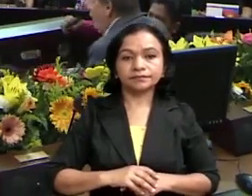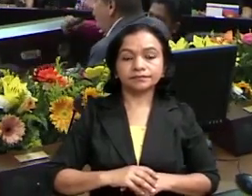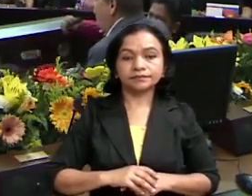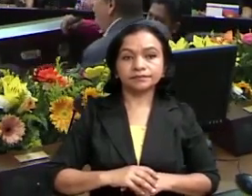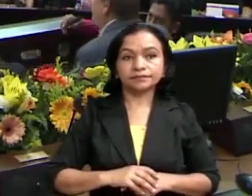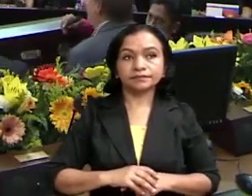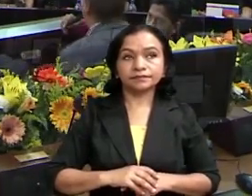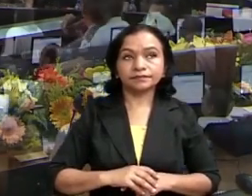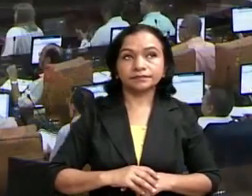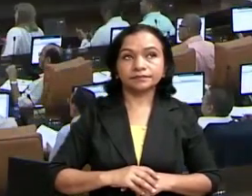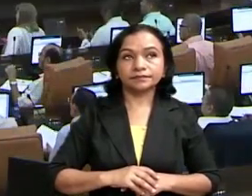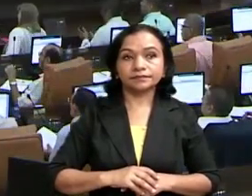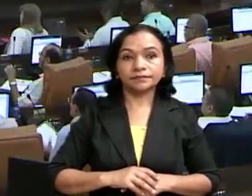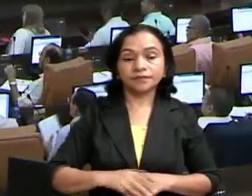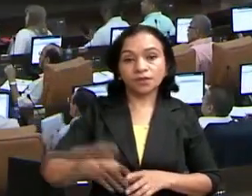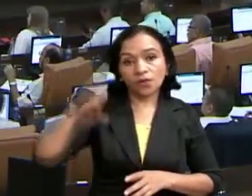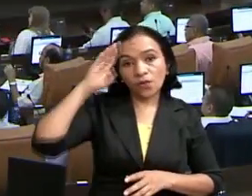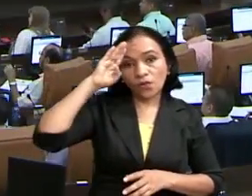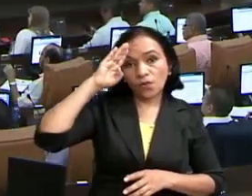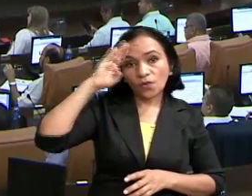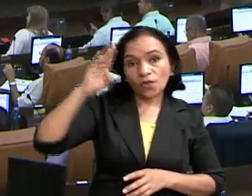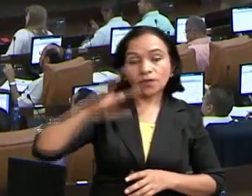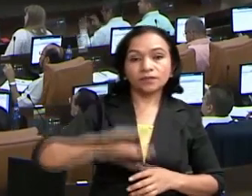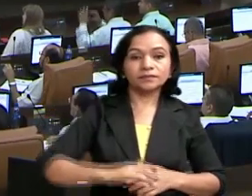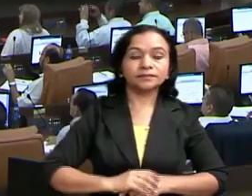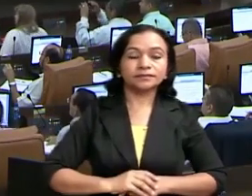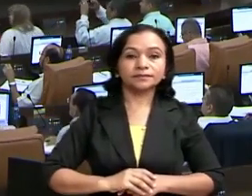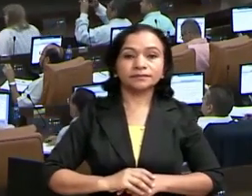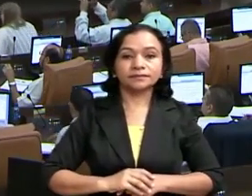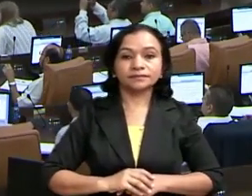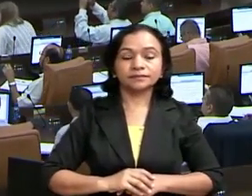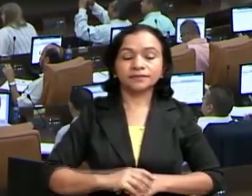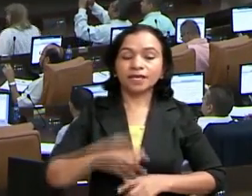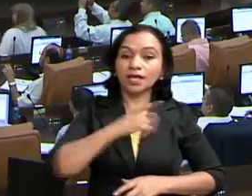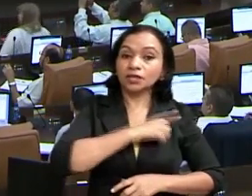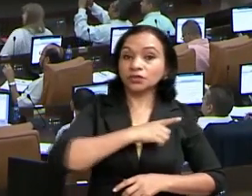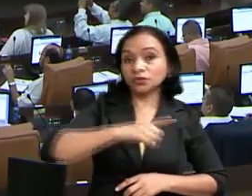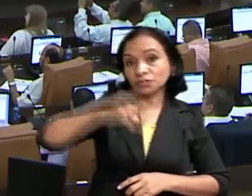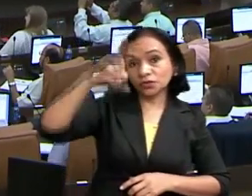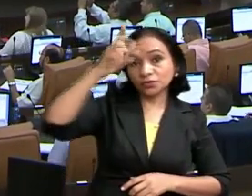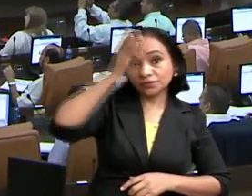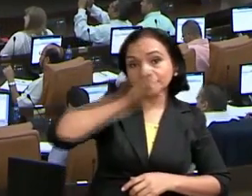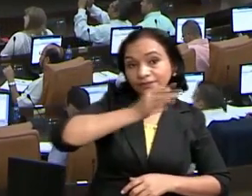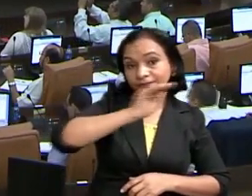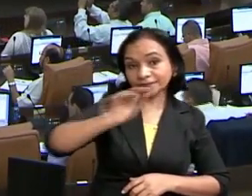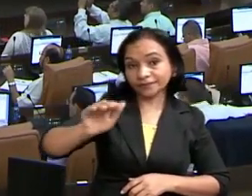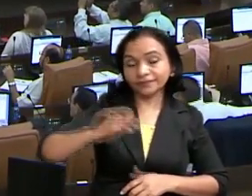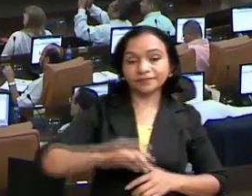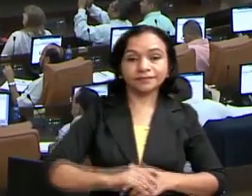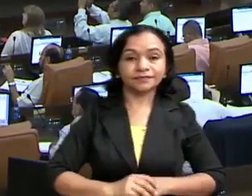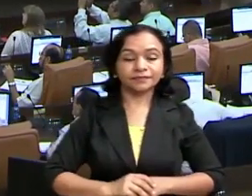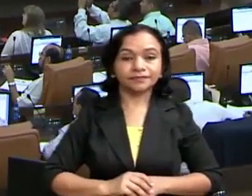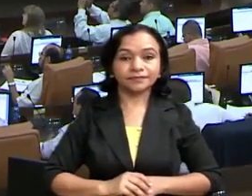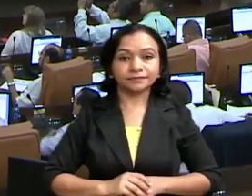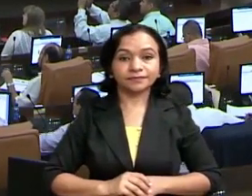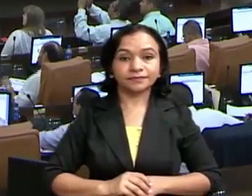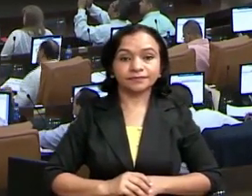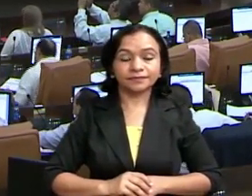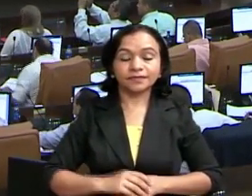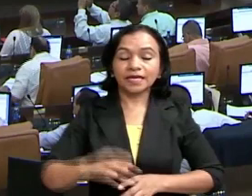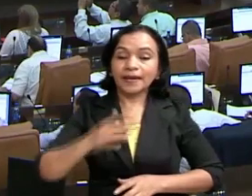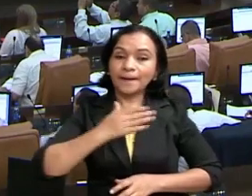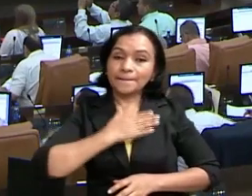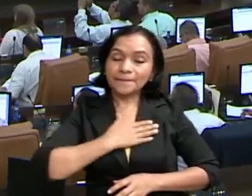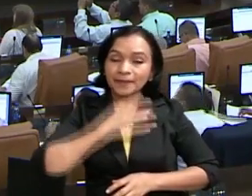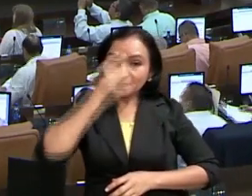Hello. Hola. God bless you. Dios les bendiga. It's an honor to be here. Es un honor